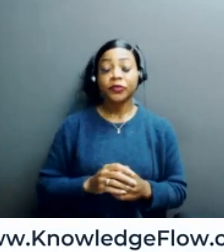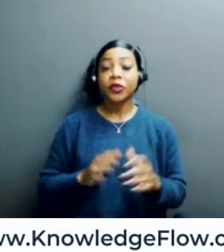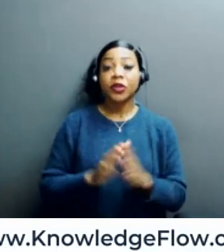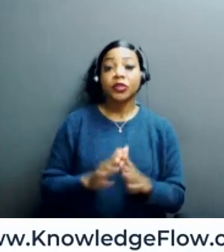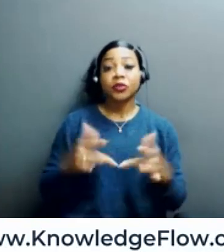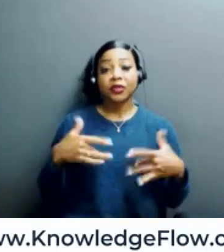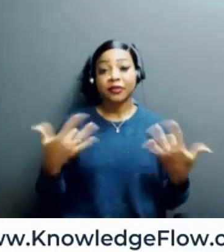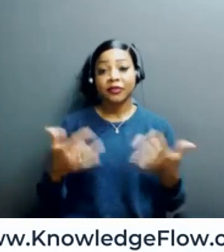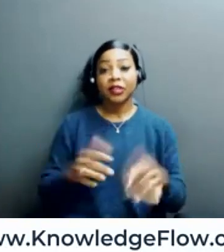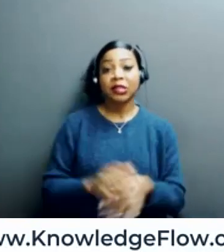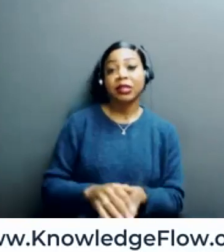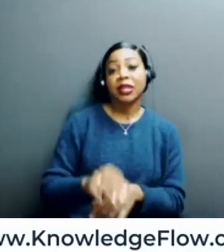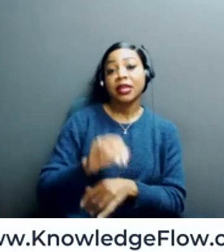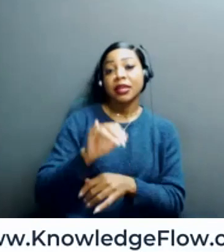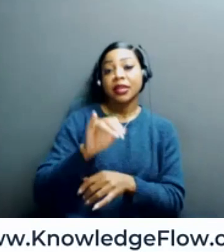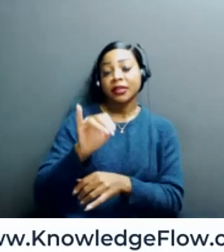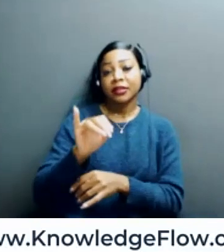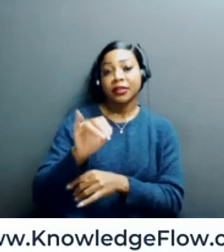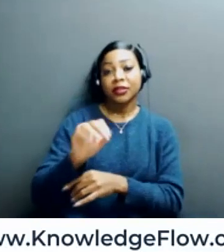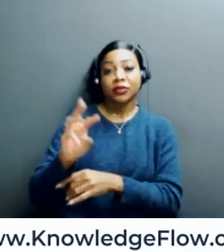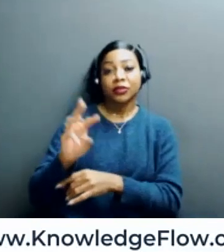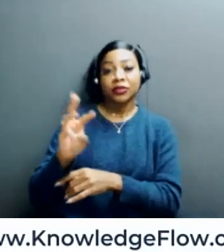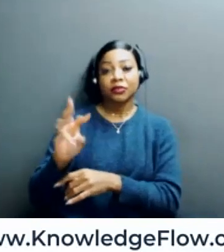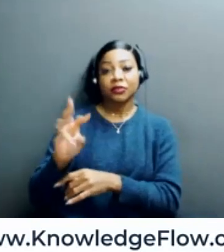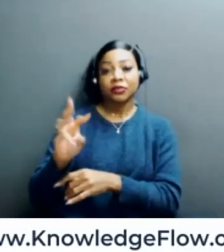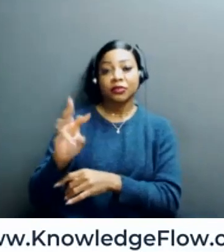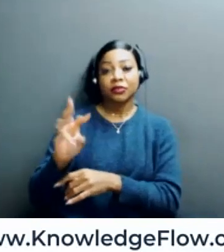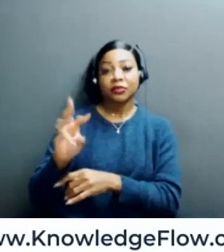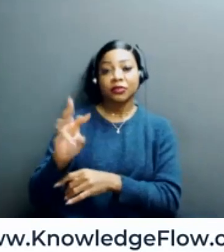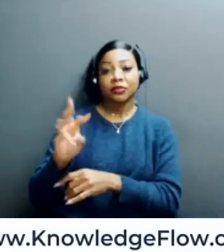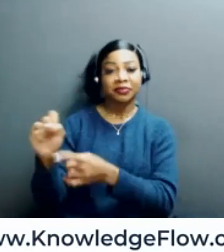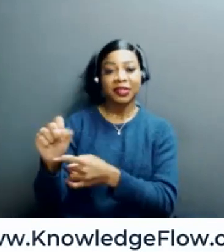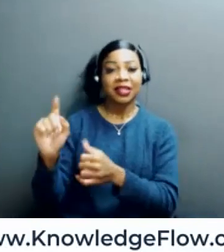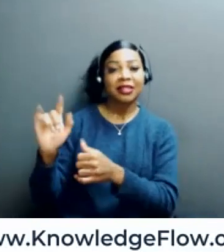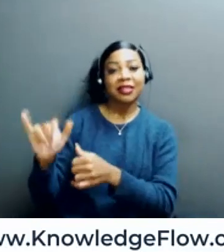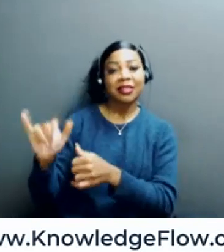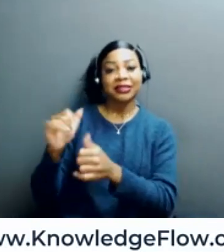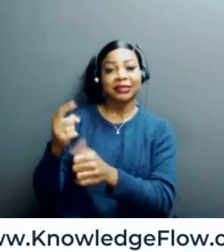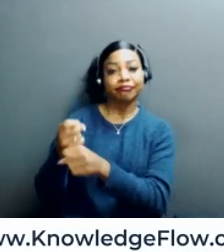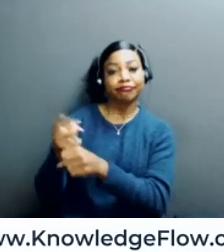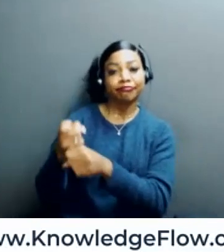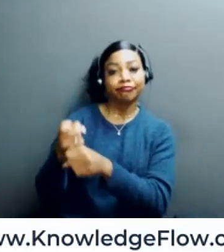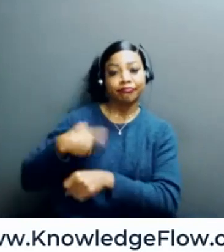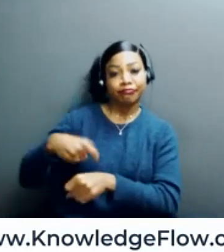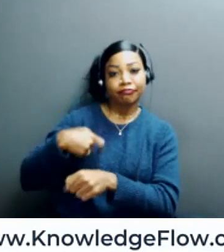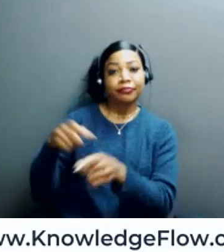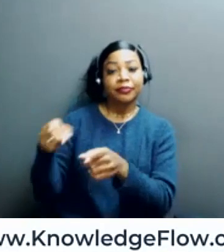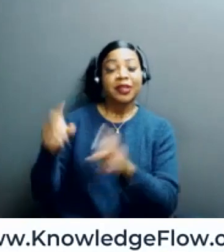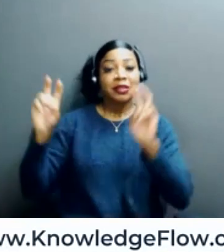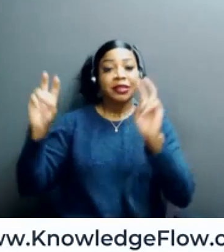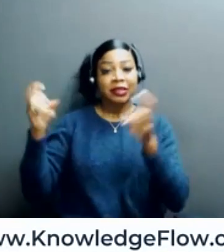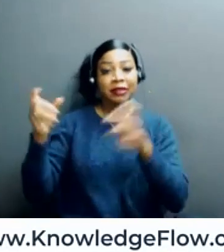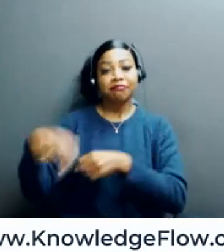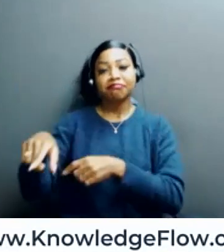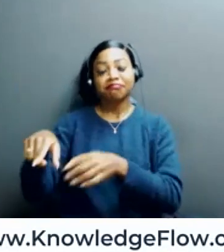women in cyber day Symposium it was our fourth annual conference and the theme as you mentioned for